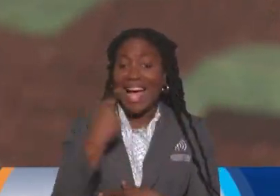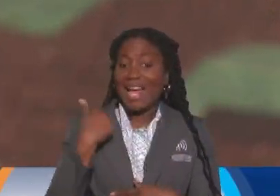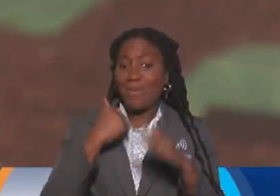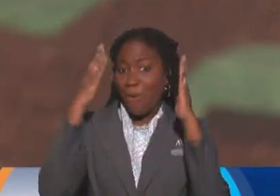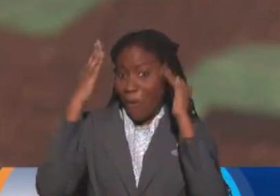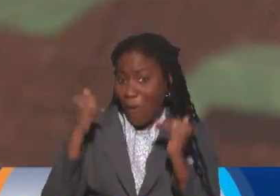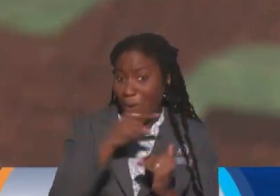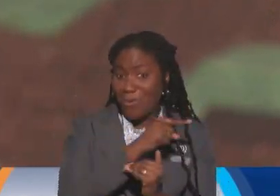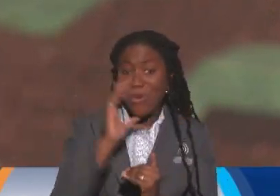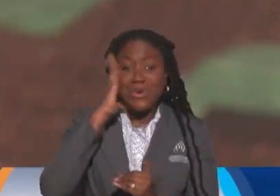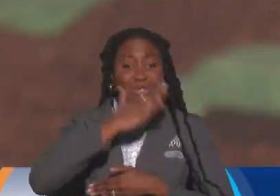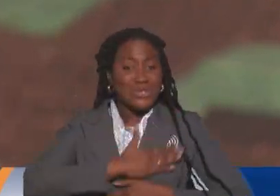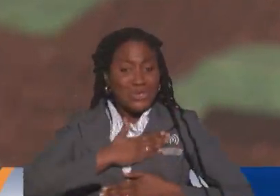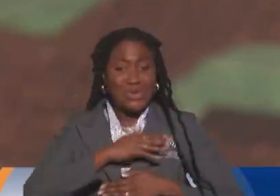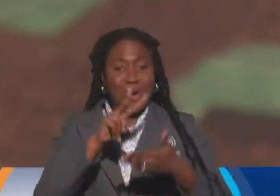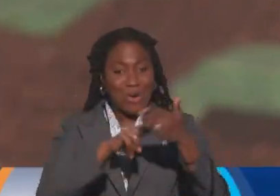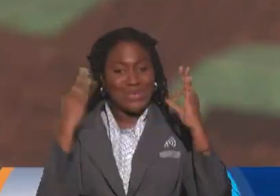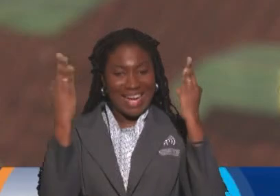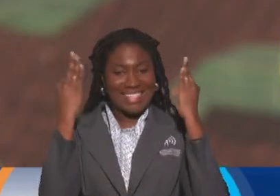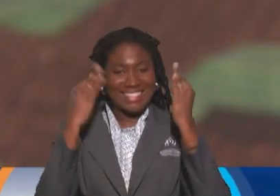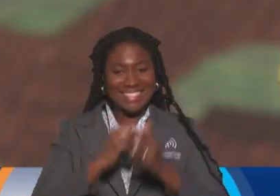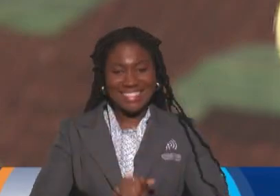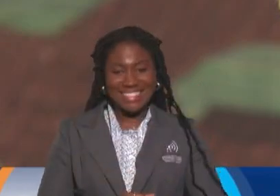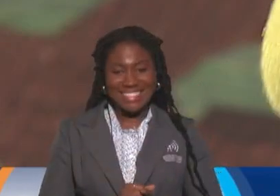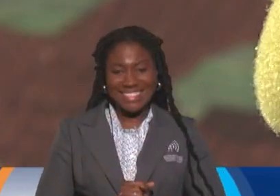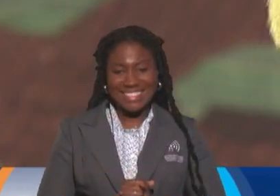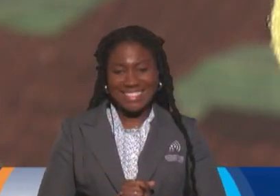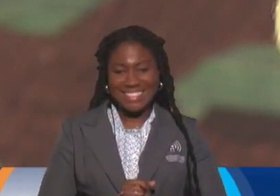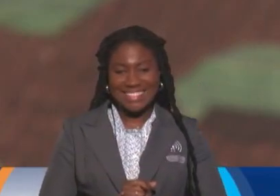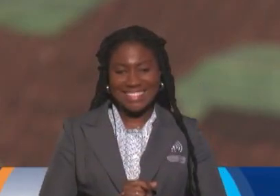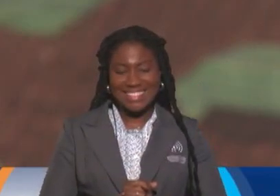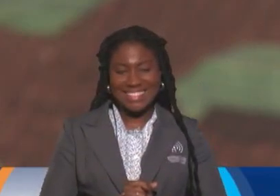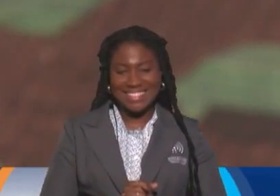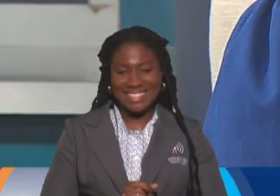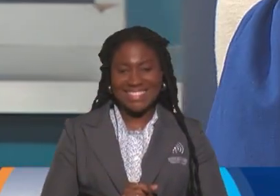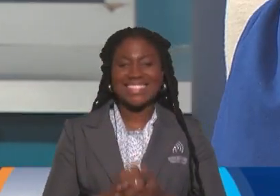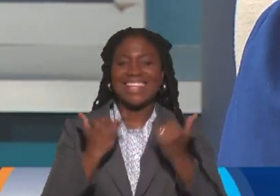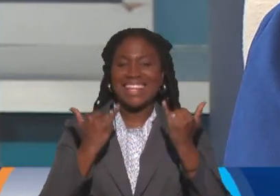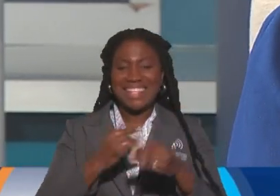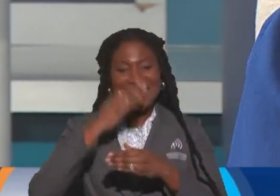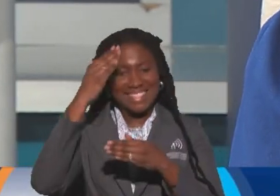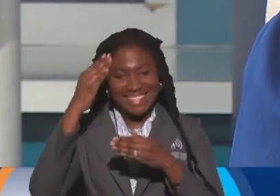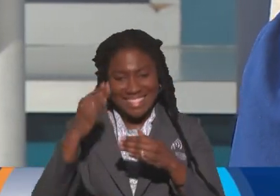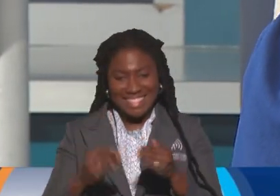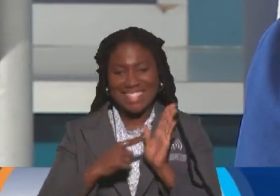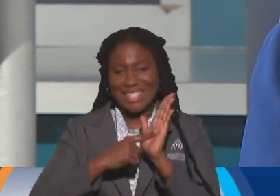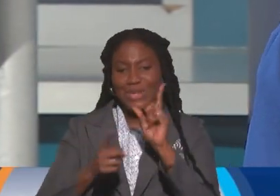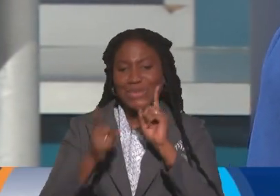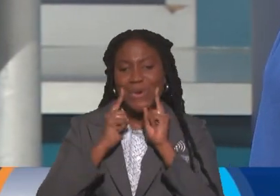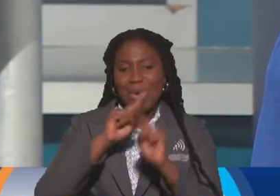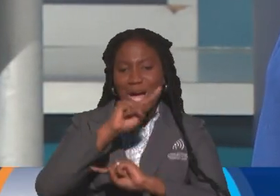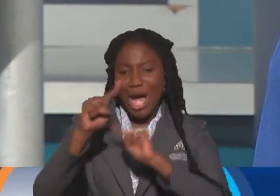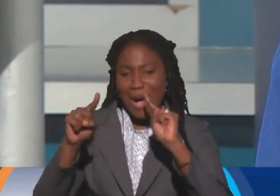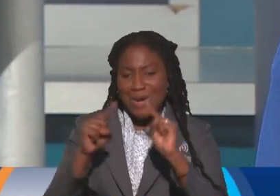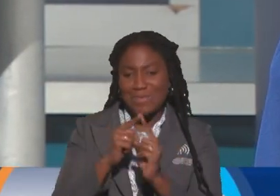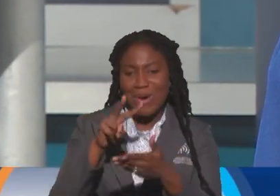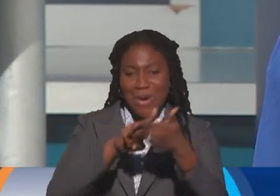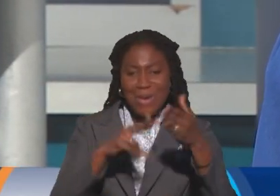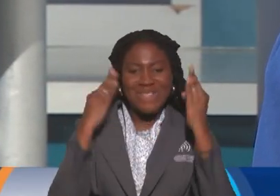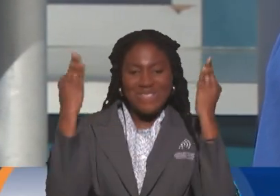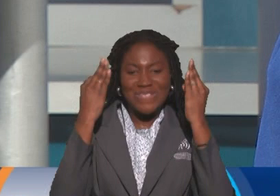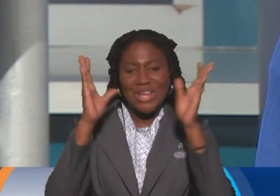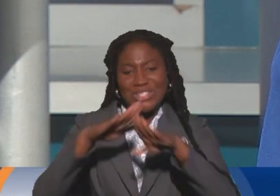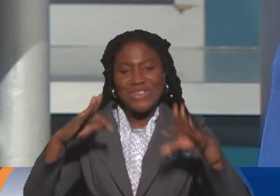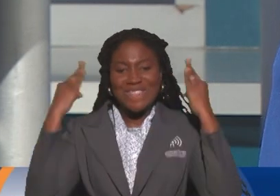going to really enjoy the Bocas Lit Fest. So cute. This is the Now Morning Show talking about the Bocas Lit Fest and the